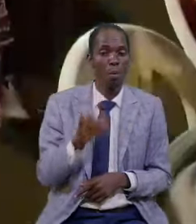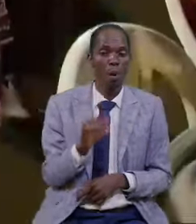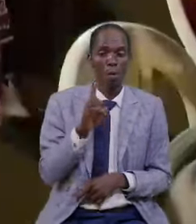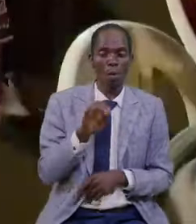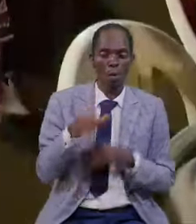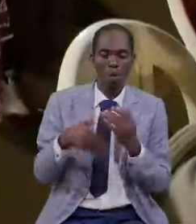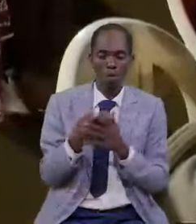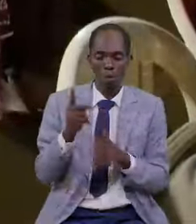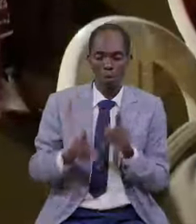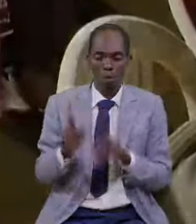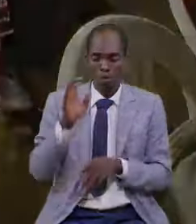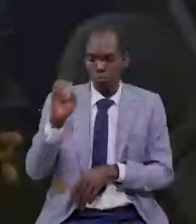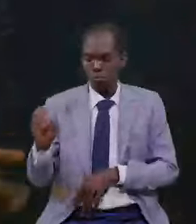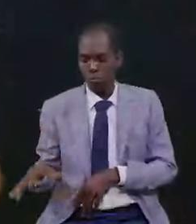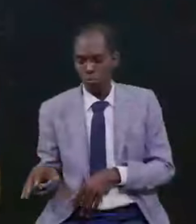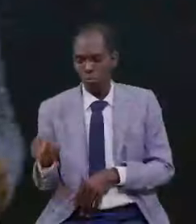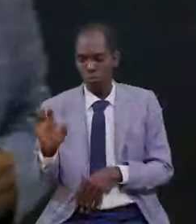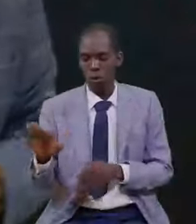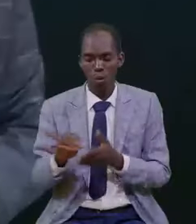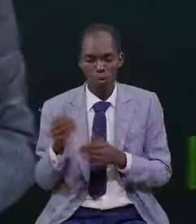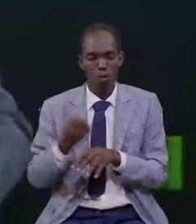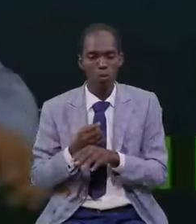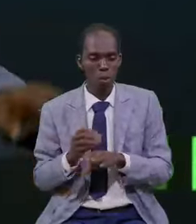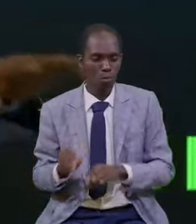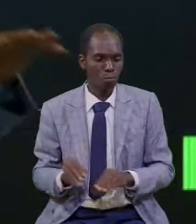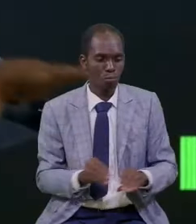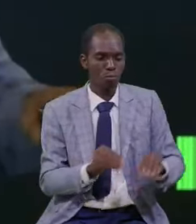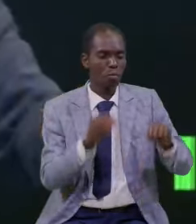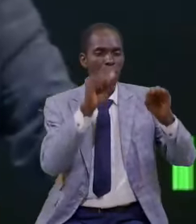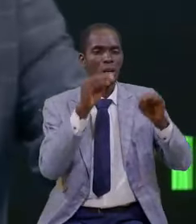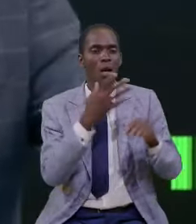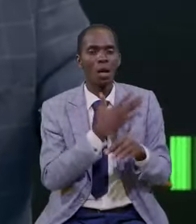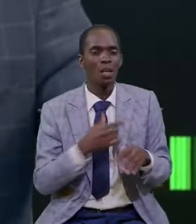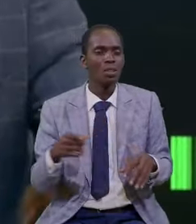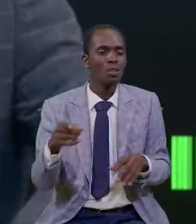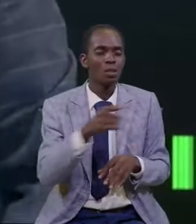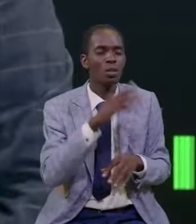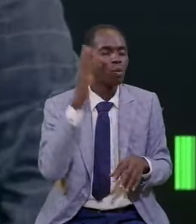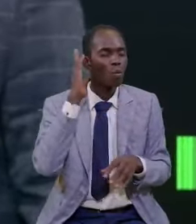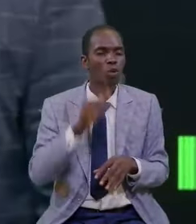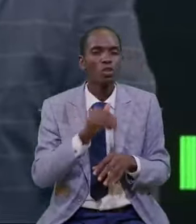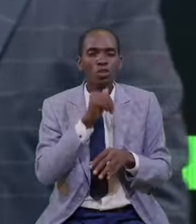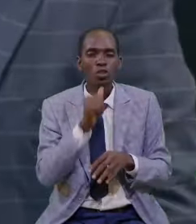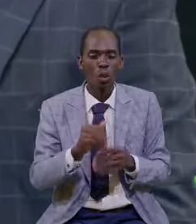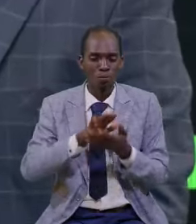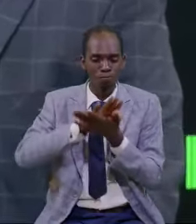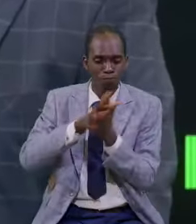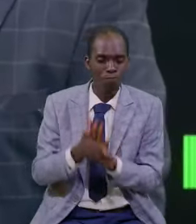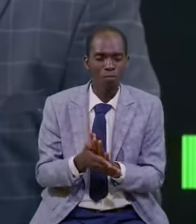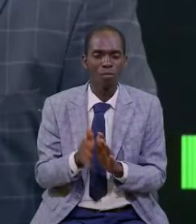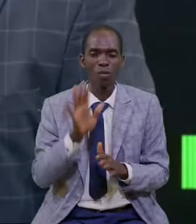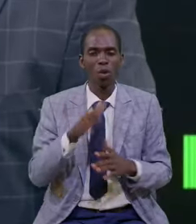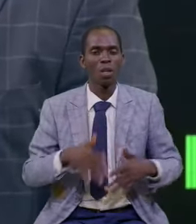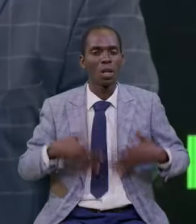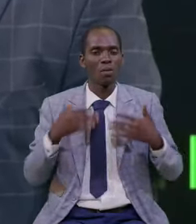away. They'll not oppress your life. They'll not threaten your life. Because Jesus